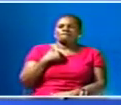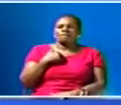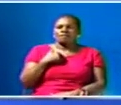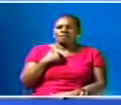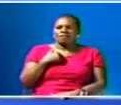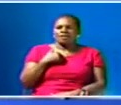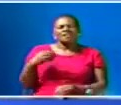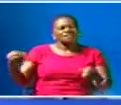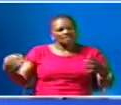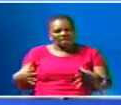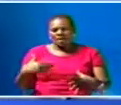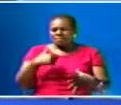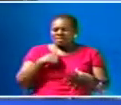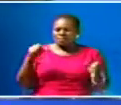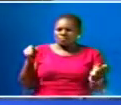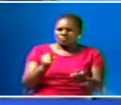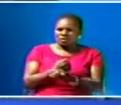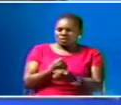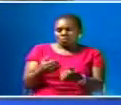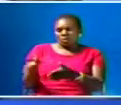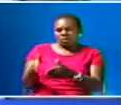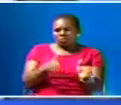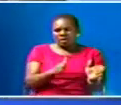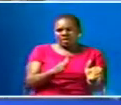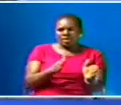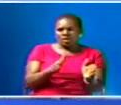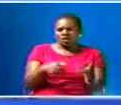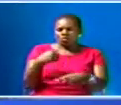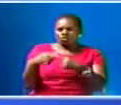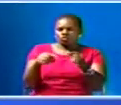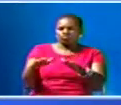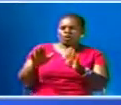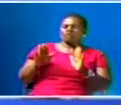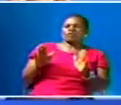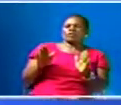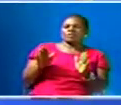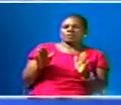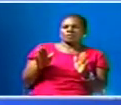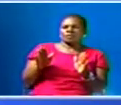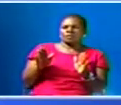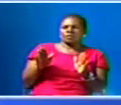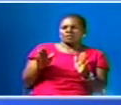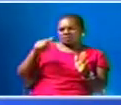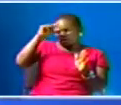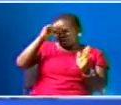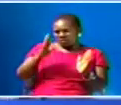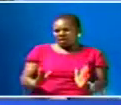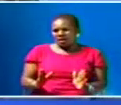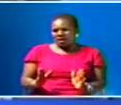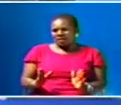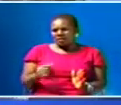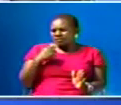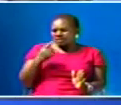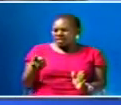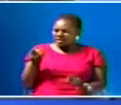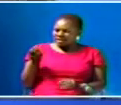You see, it's very clear. I cannot chair. So in a way, if you keep off, you keep off the governor. You are saying that